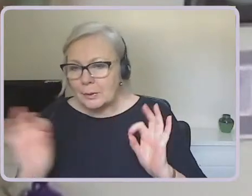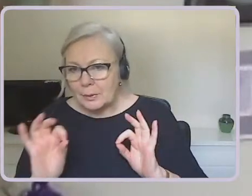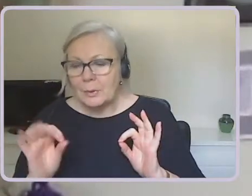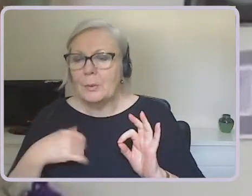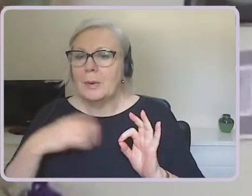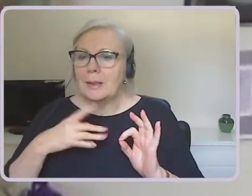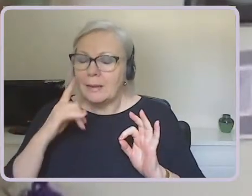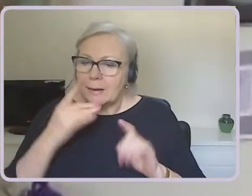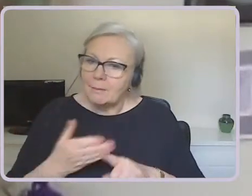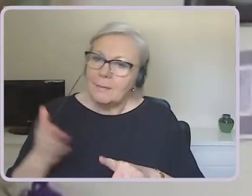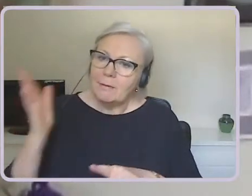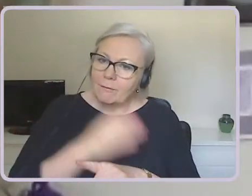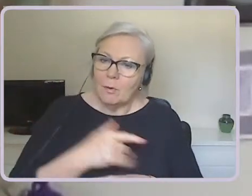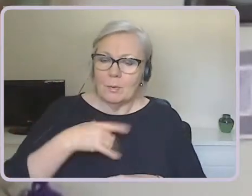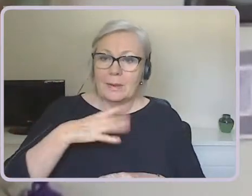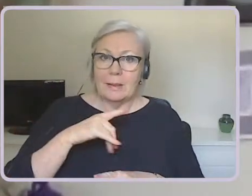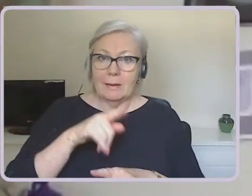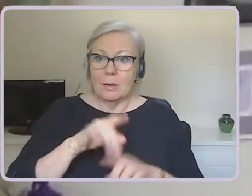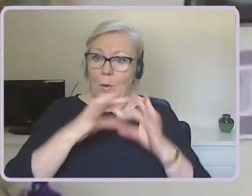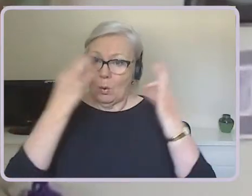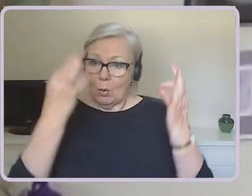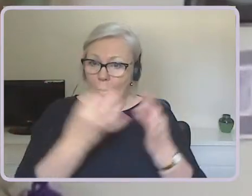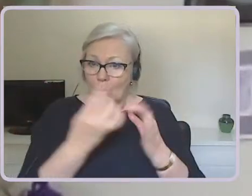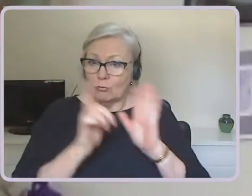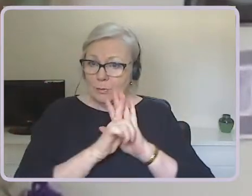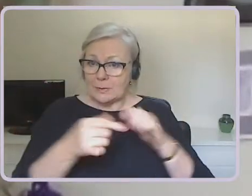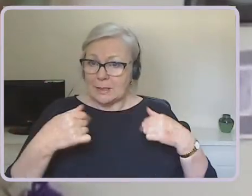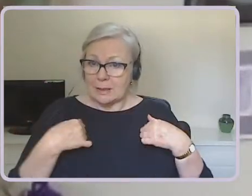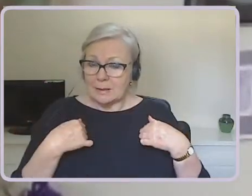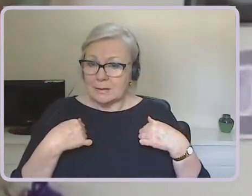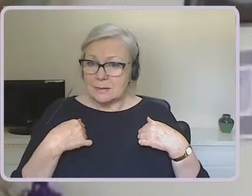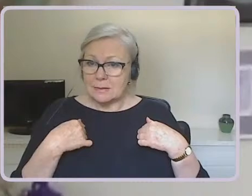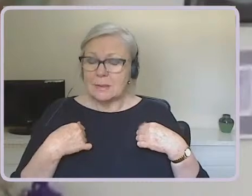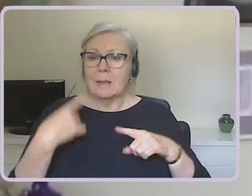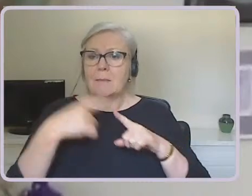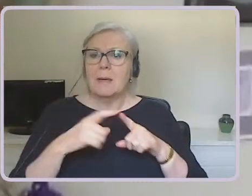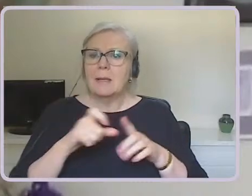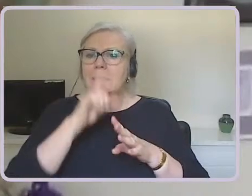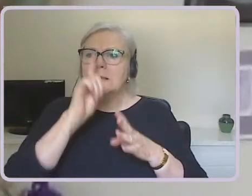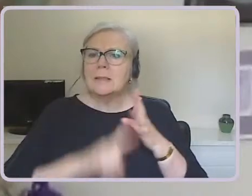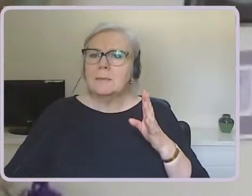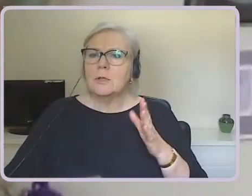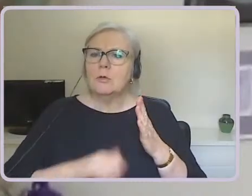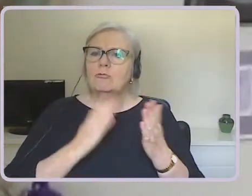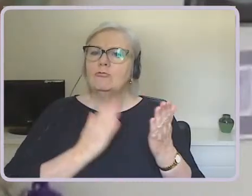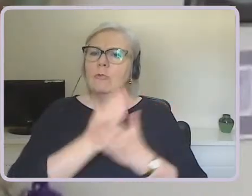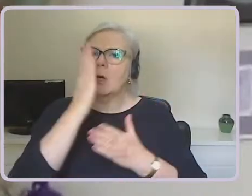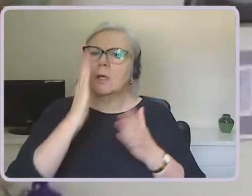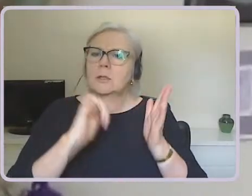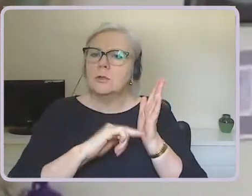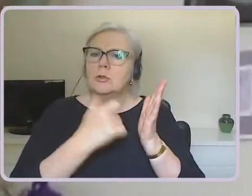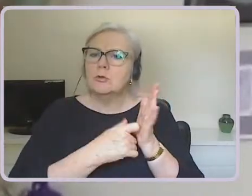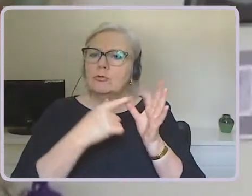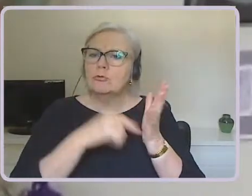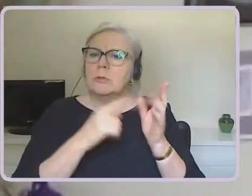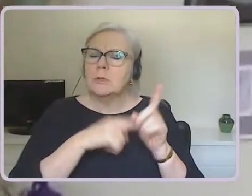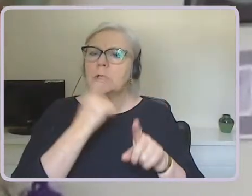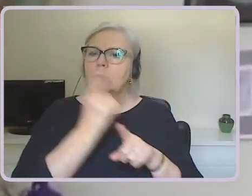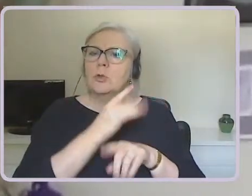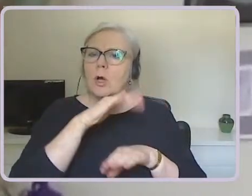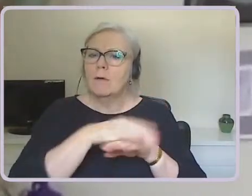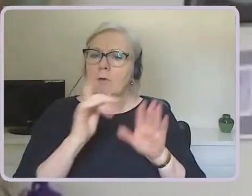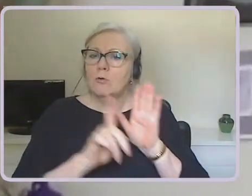organisations. And the Disability Rights Treaty talks about representative and advocacy